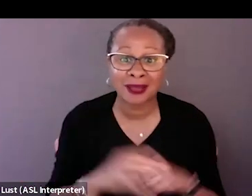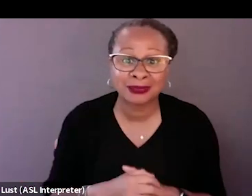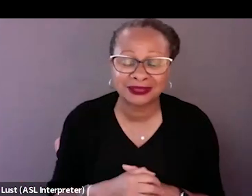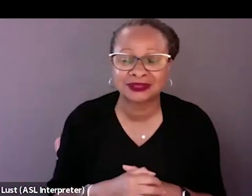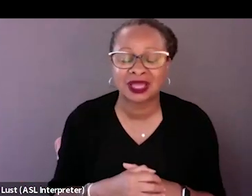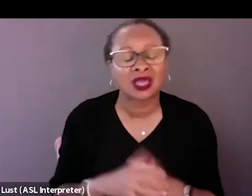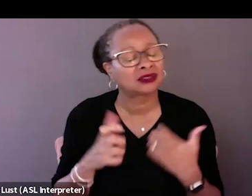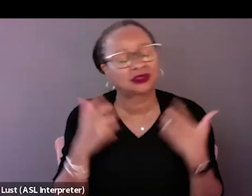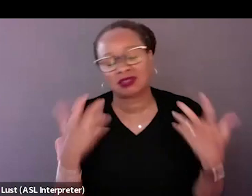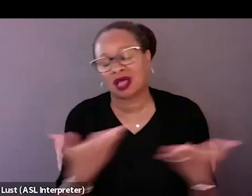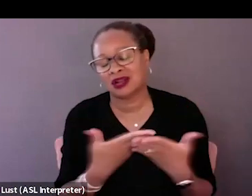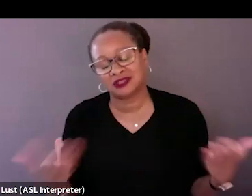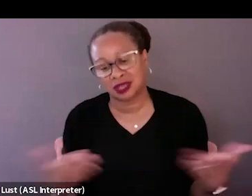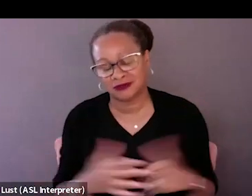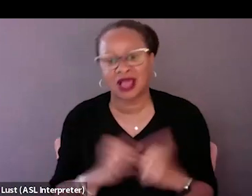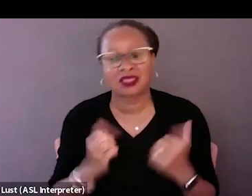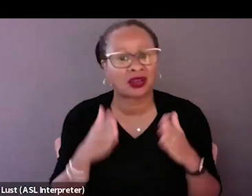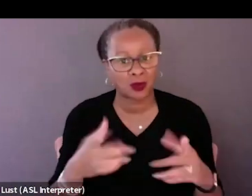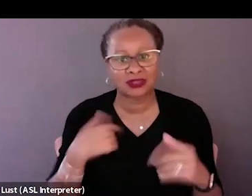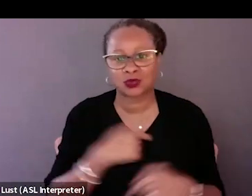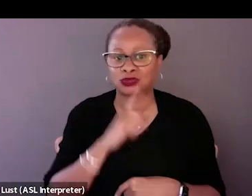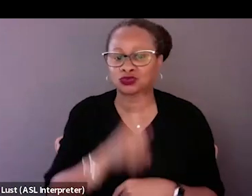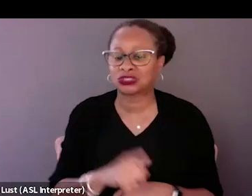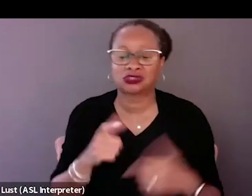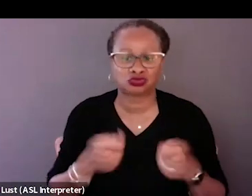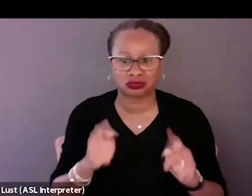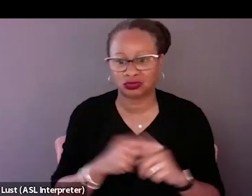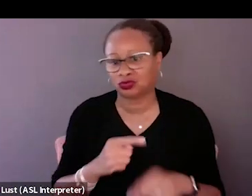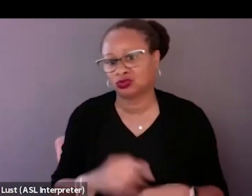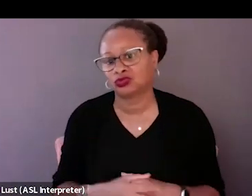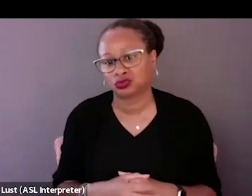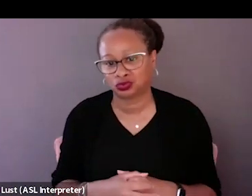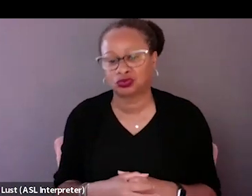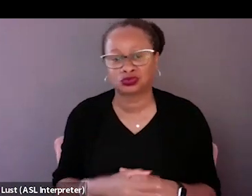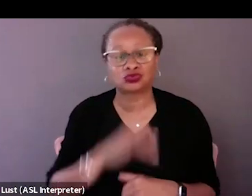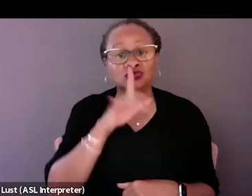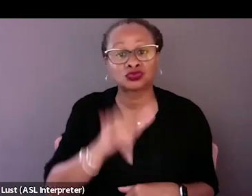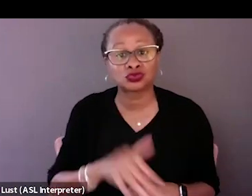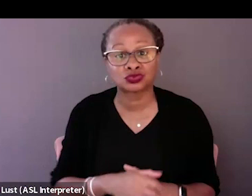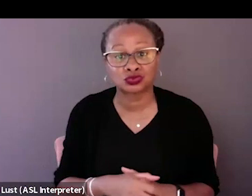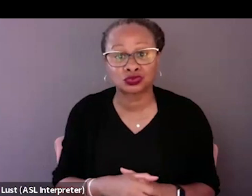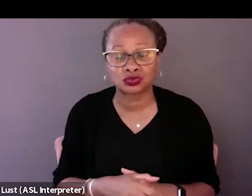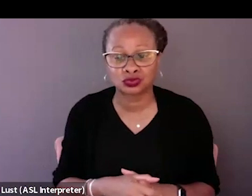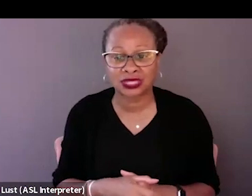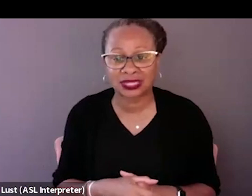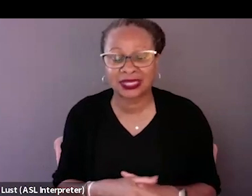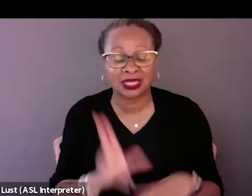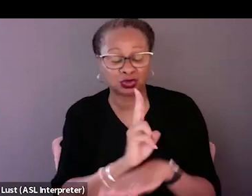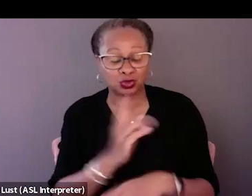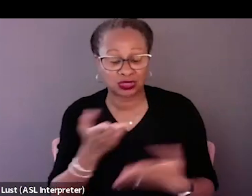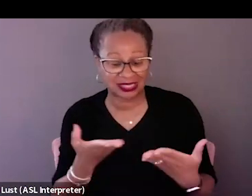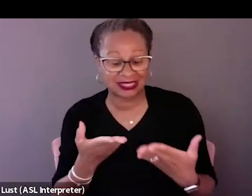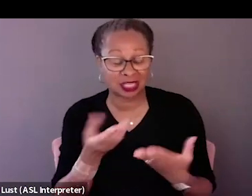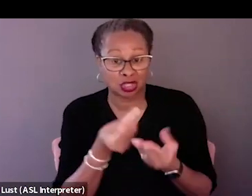anyway, there's a lot of stuff, a lot of ways in which we were really trying to really use this